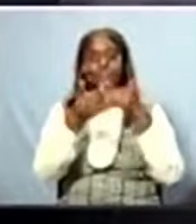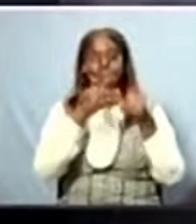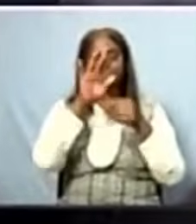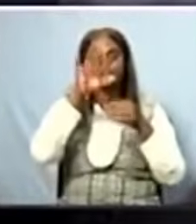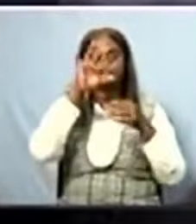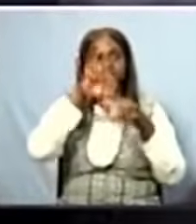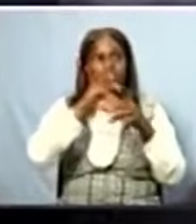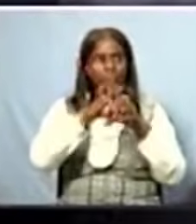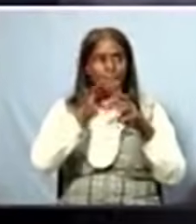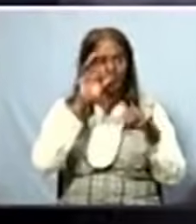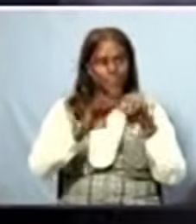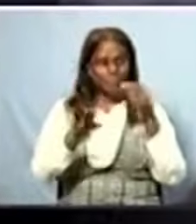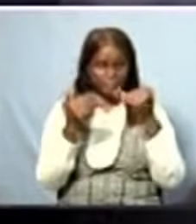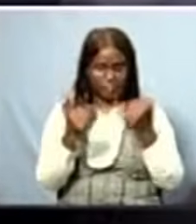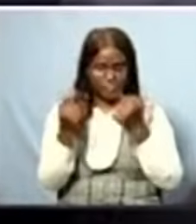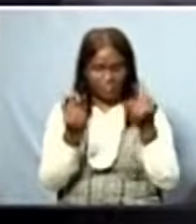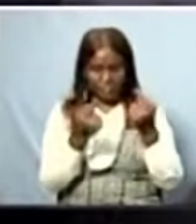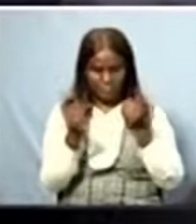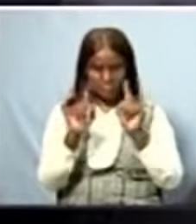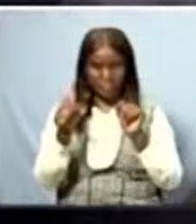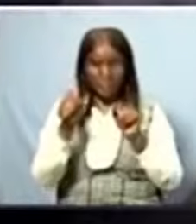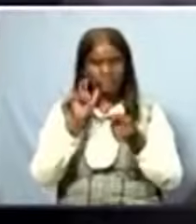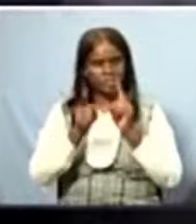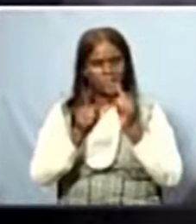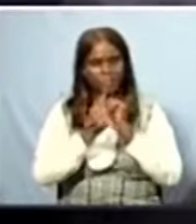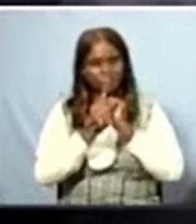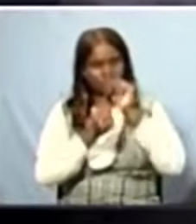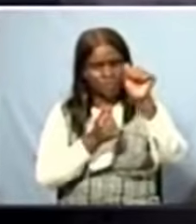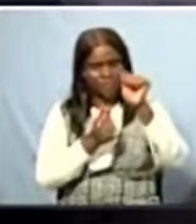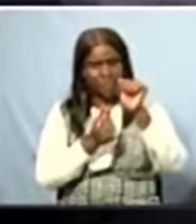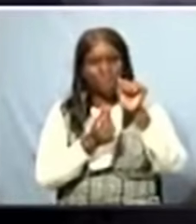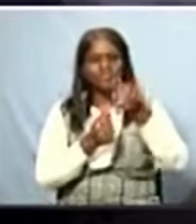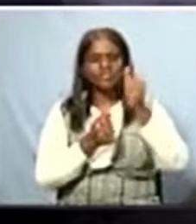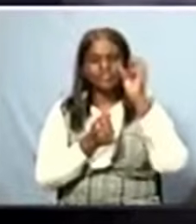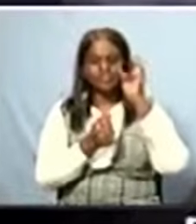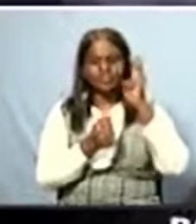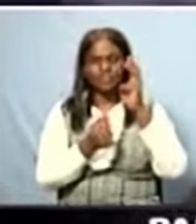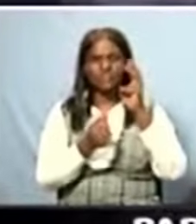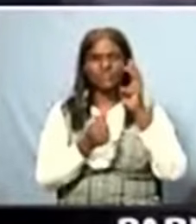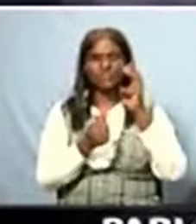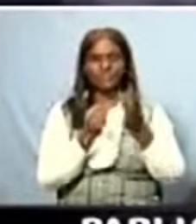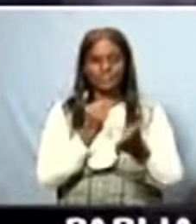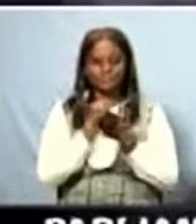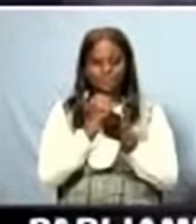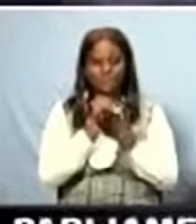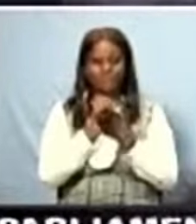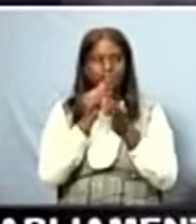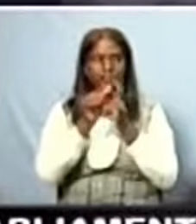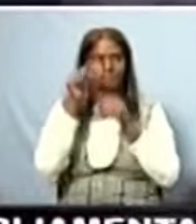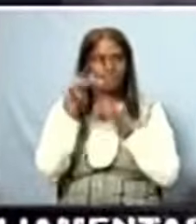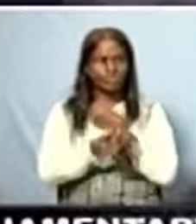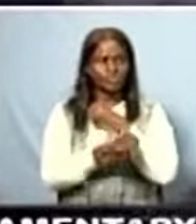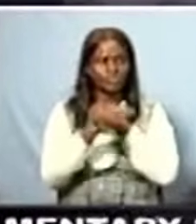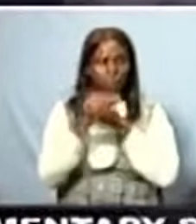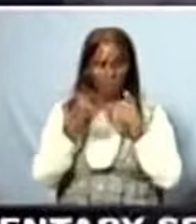votes than the current situation where they're walking long distances? Are you going to delve into the detail of